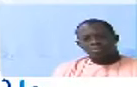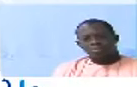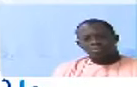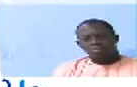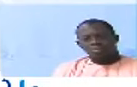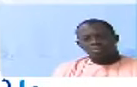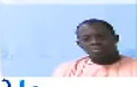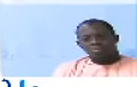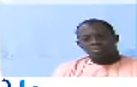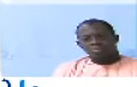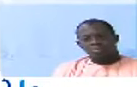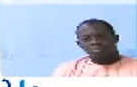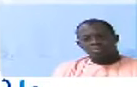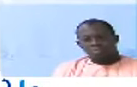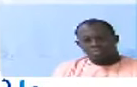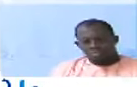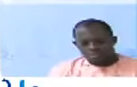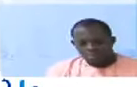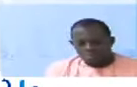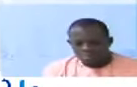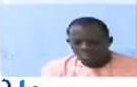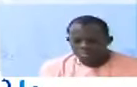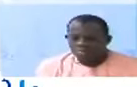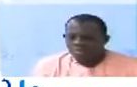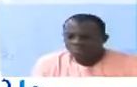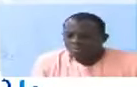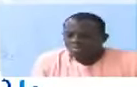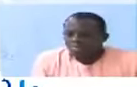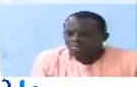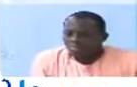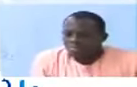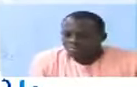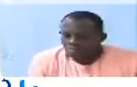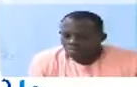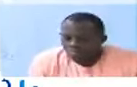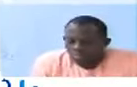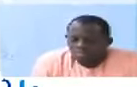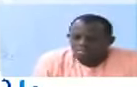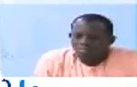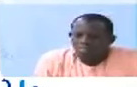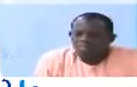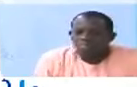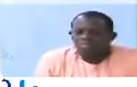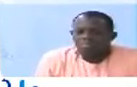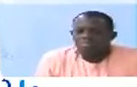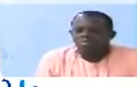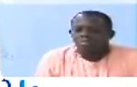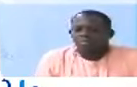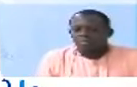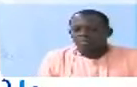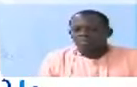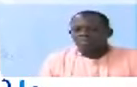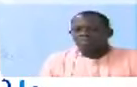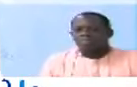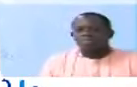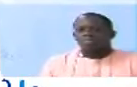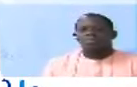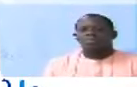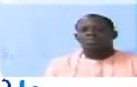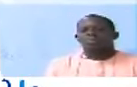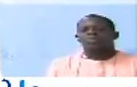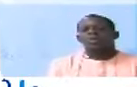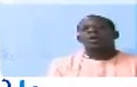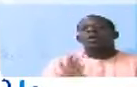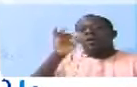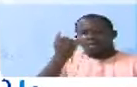Ha? Hekilo mamari tu muda? Walukono minuka woke. Aha. Hekilo yomoka nje. Yes, I can remember